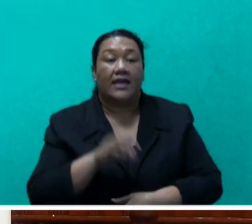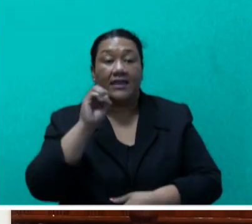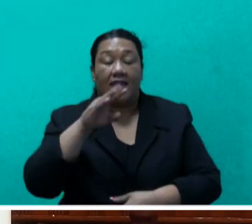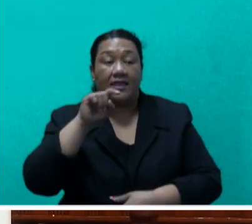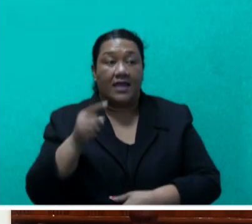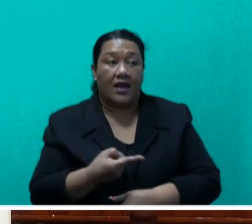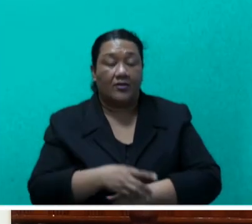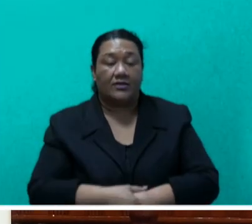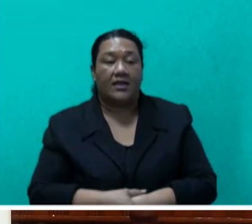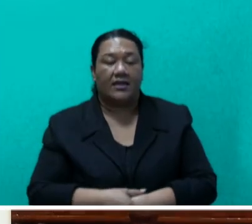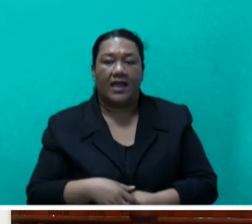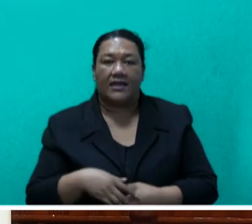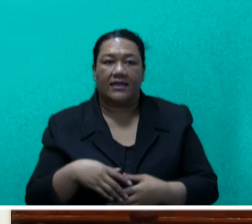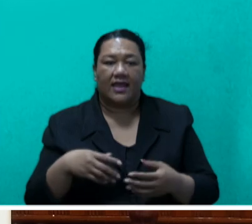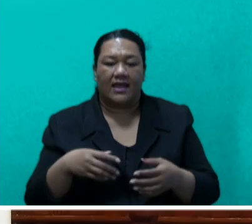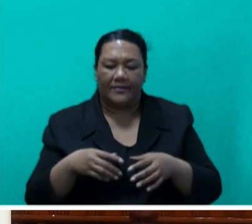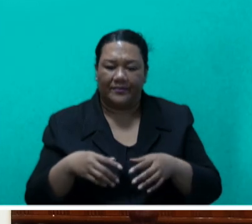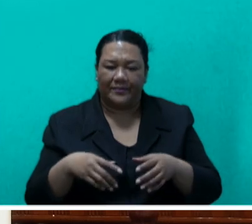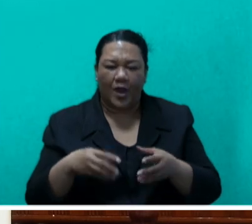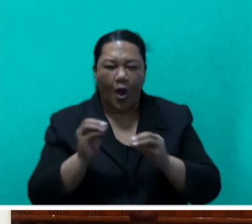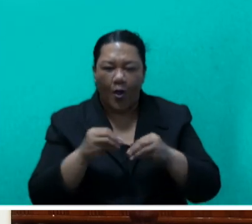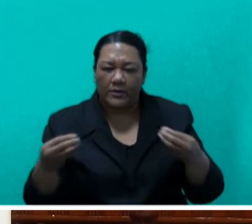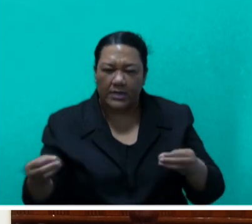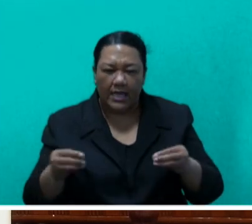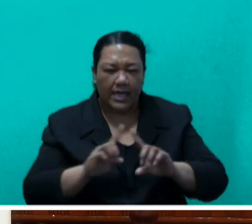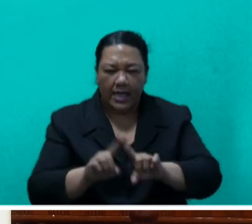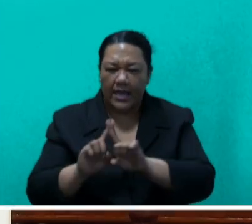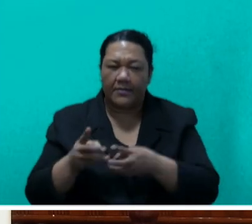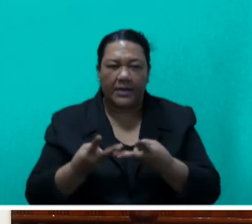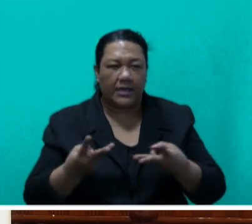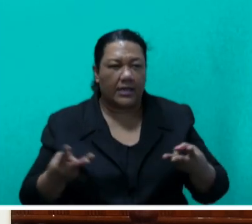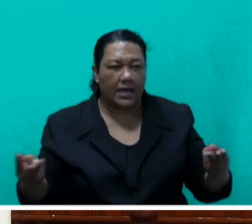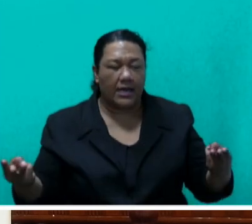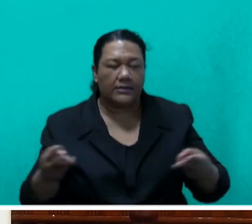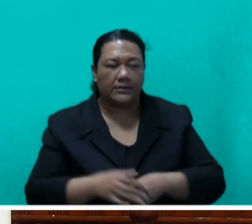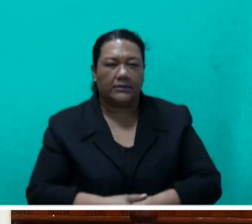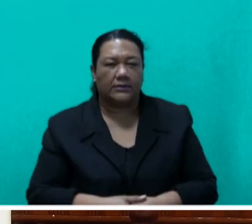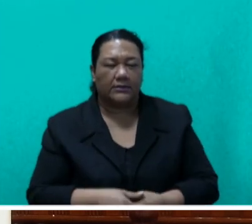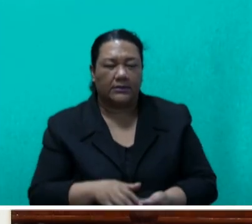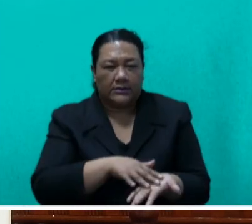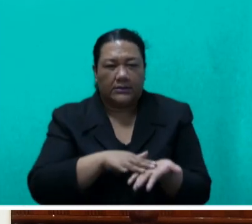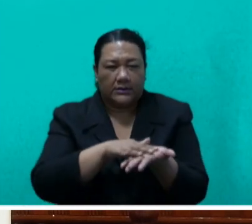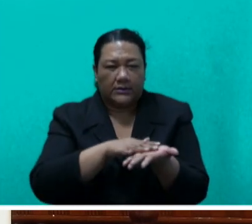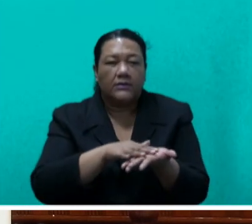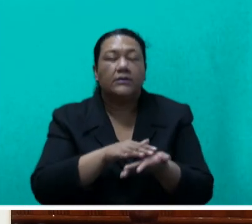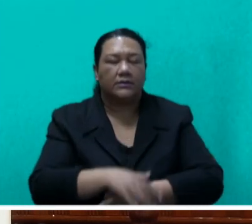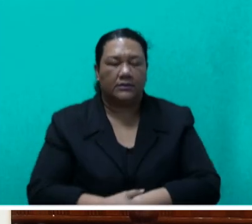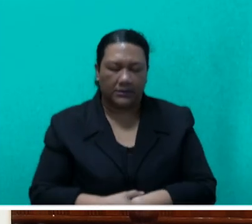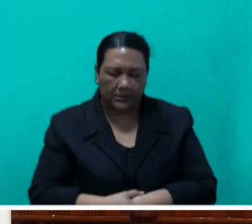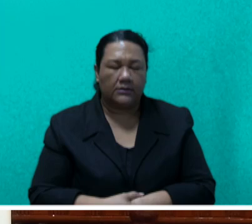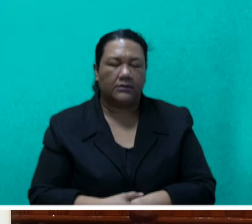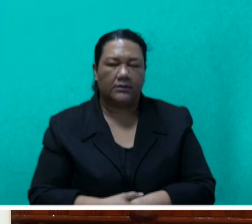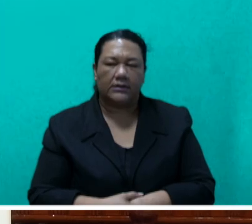objects, textile, archaeological materials, natural history